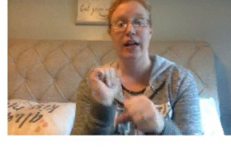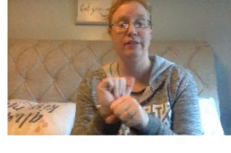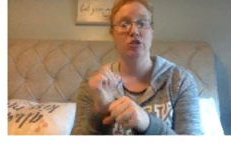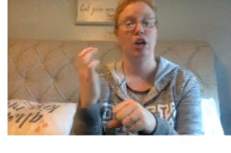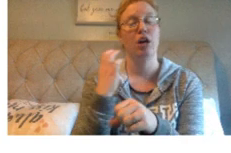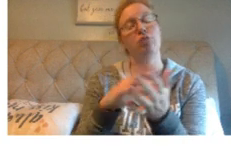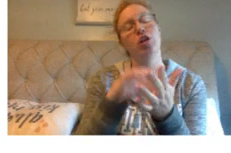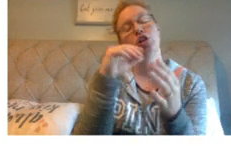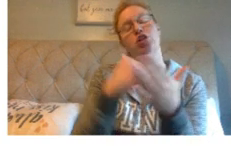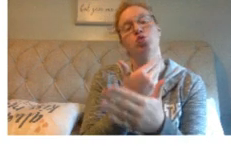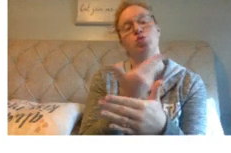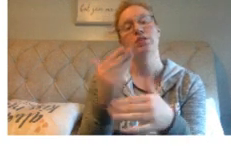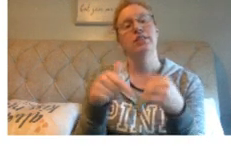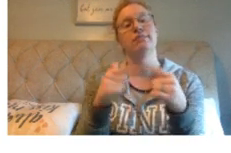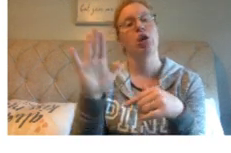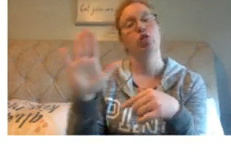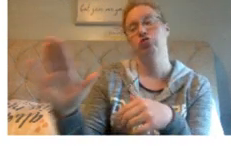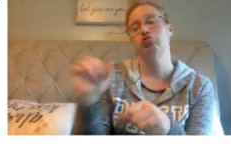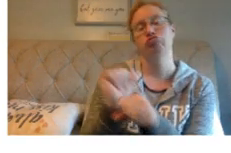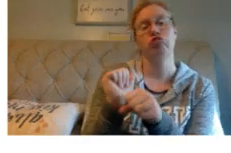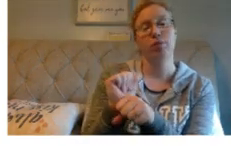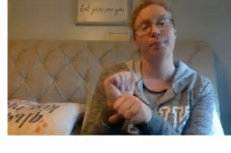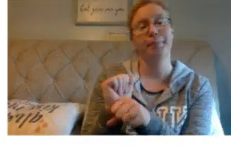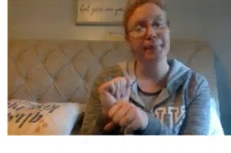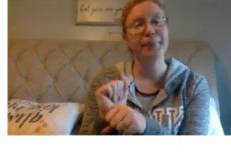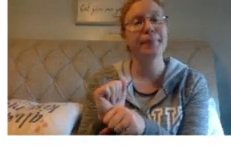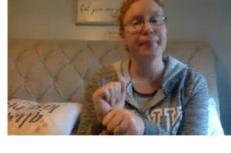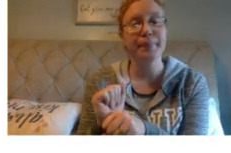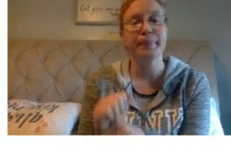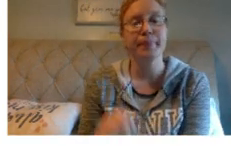and she's learning new things about her job.